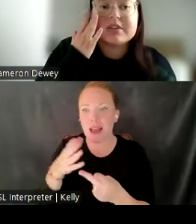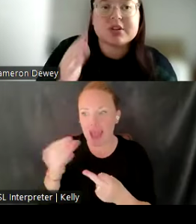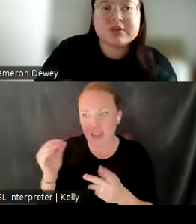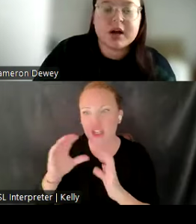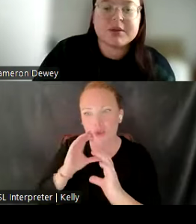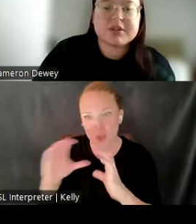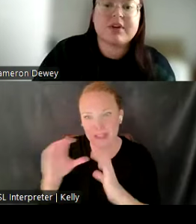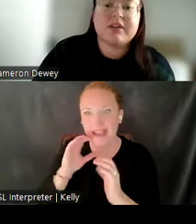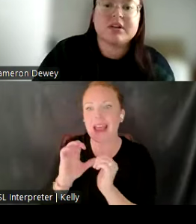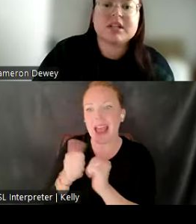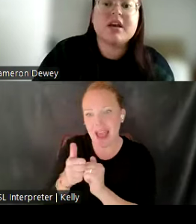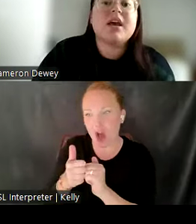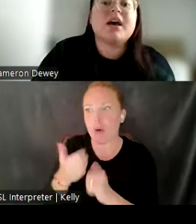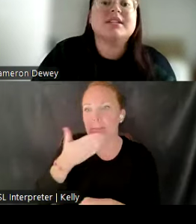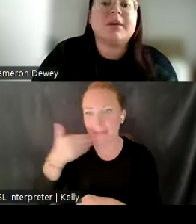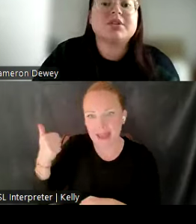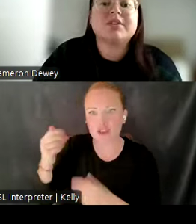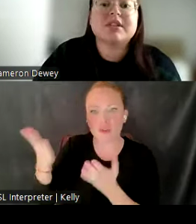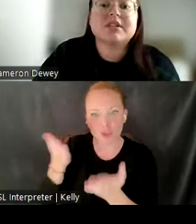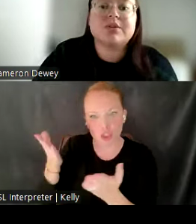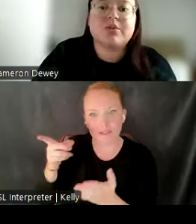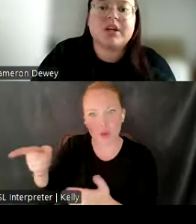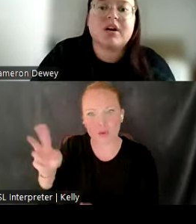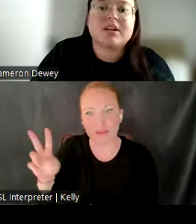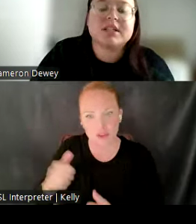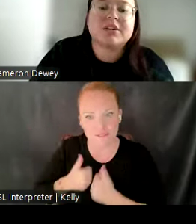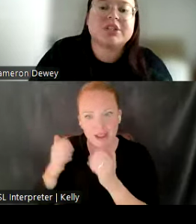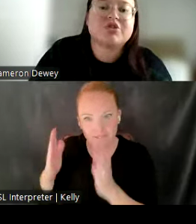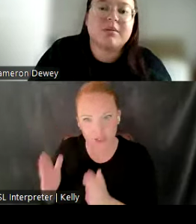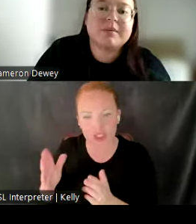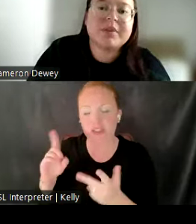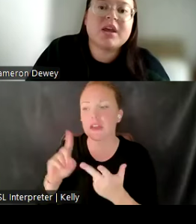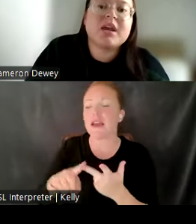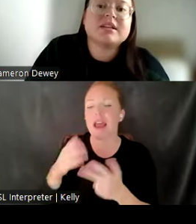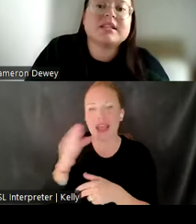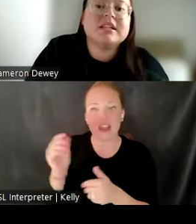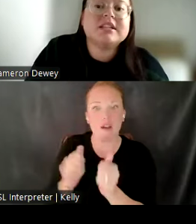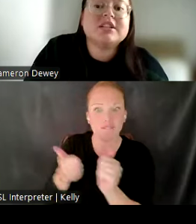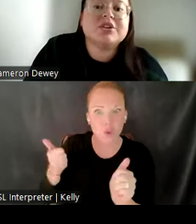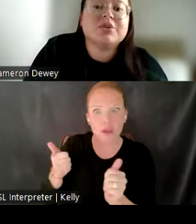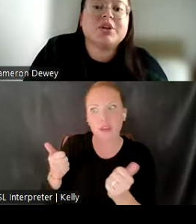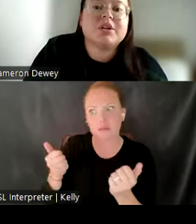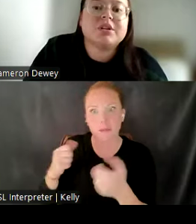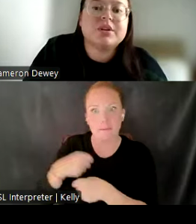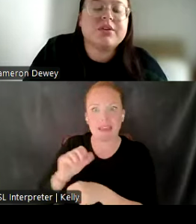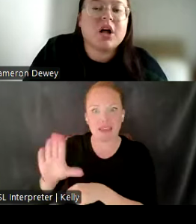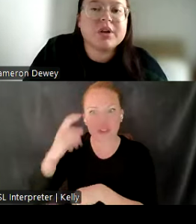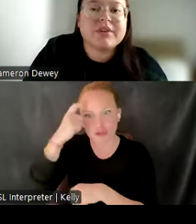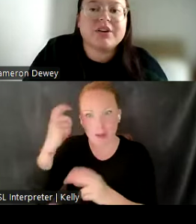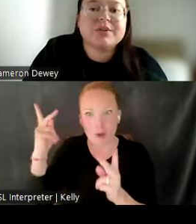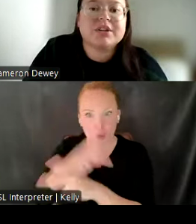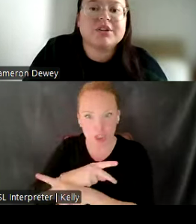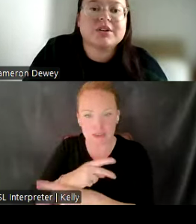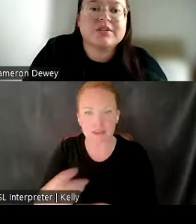that best serve trauma survivors, adapt services to avoid causing increased trauma. This is easy to do when you include the